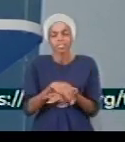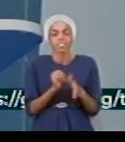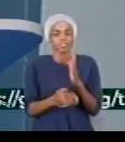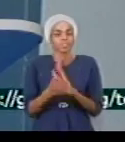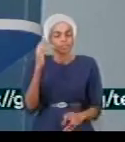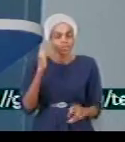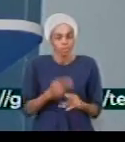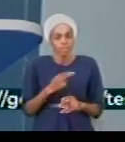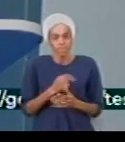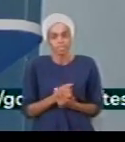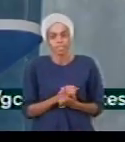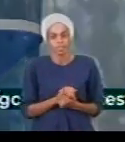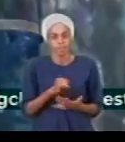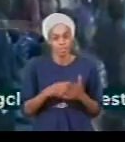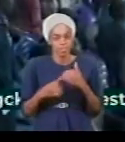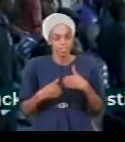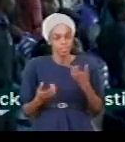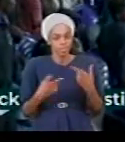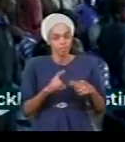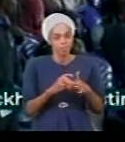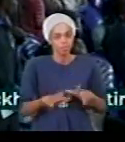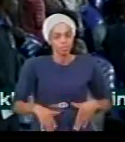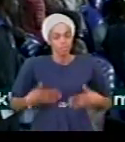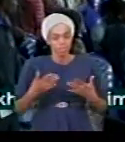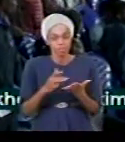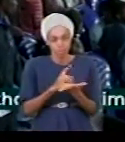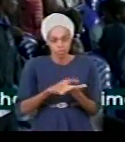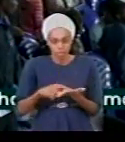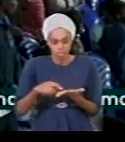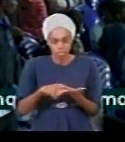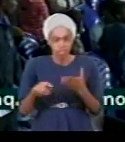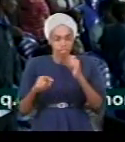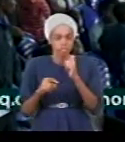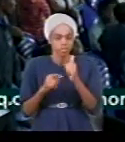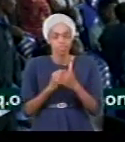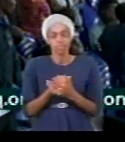there. Perfect healing. Total healing.